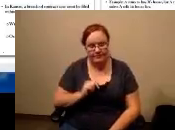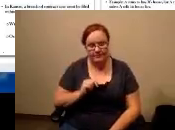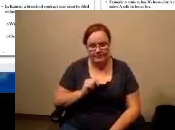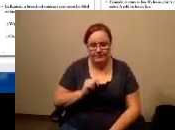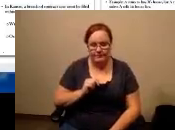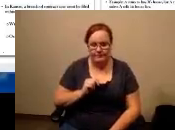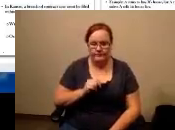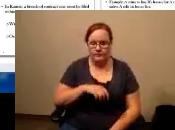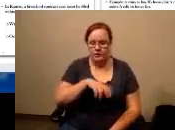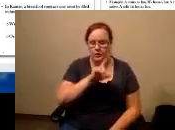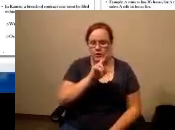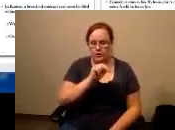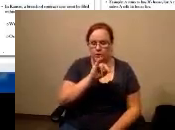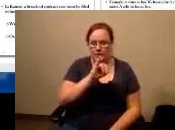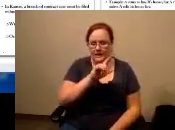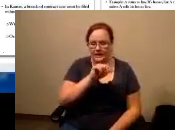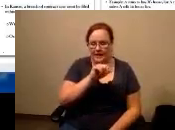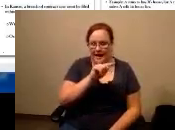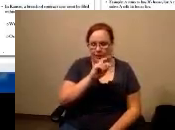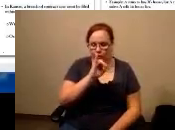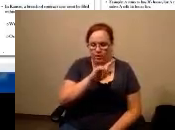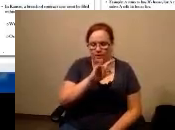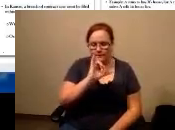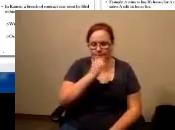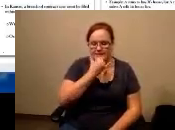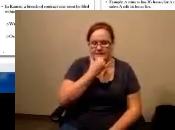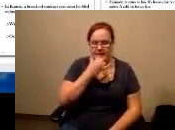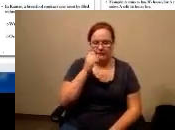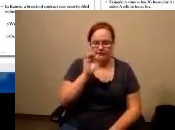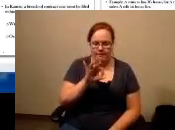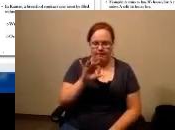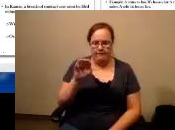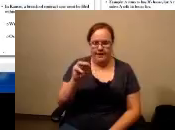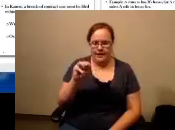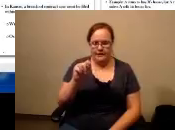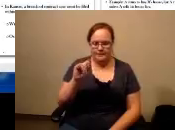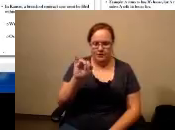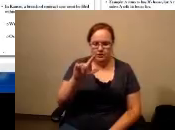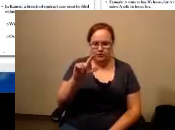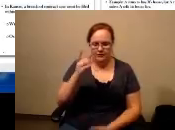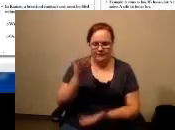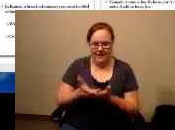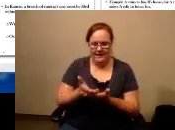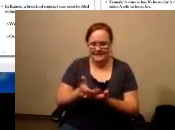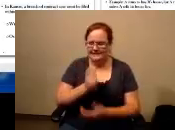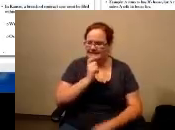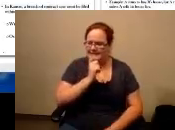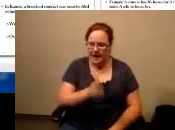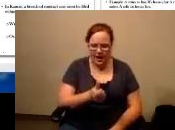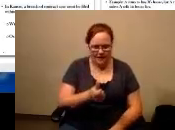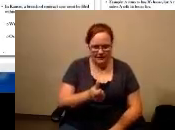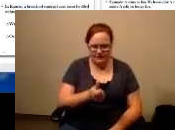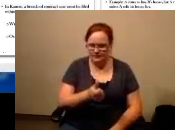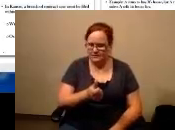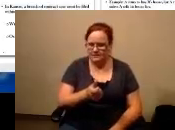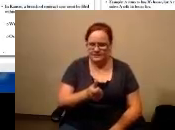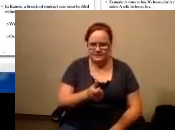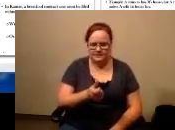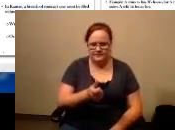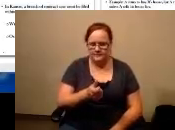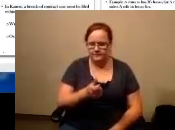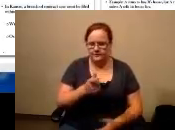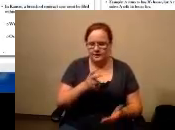A unilateral mistake of a material fact is not a defense to a contract. A mutual mistake,